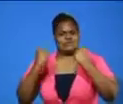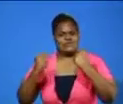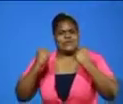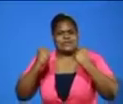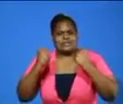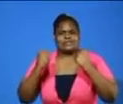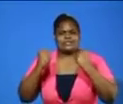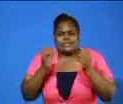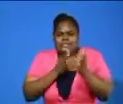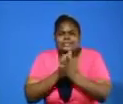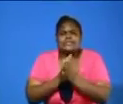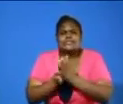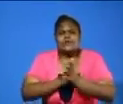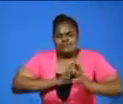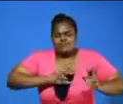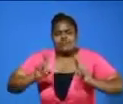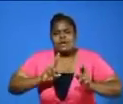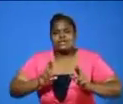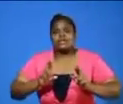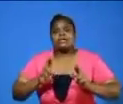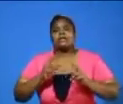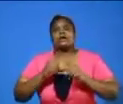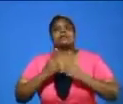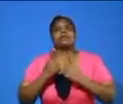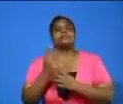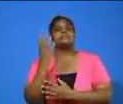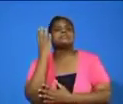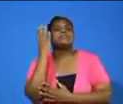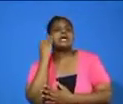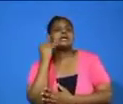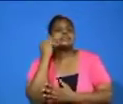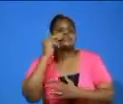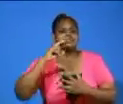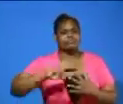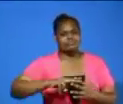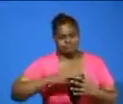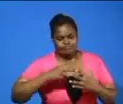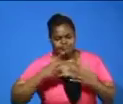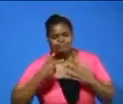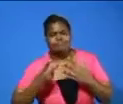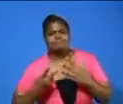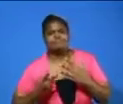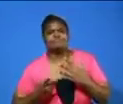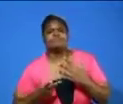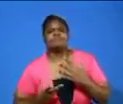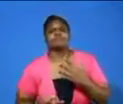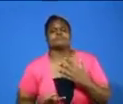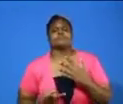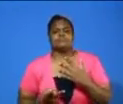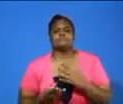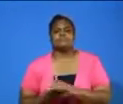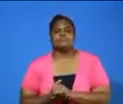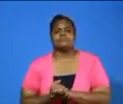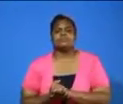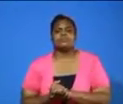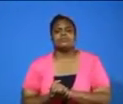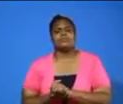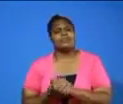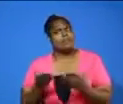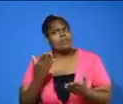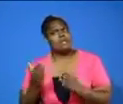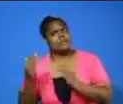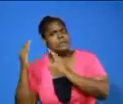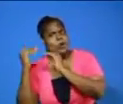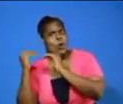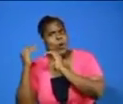vitality. But maybe you've been let down by others. Maybe the expectations